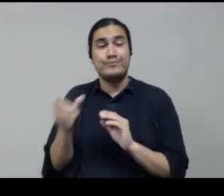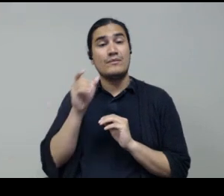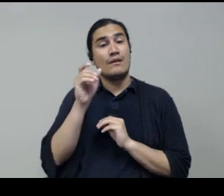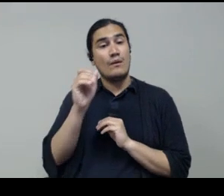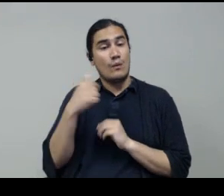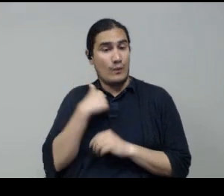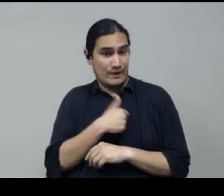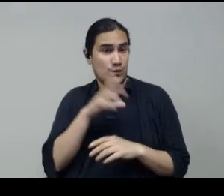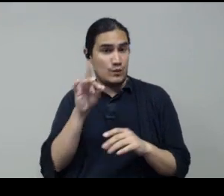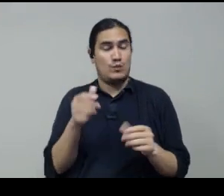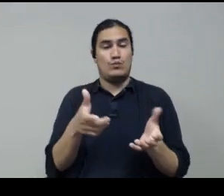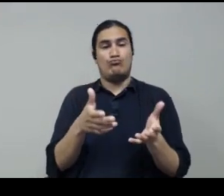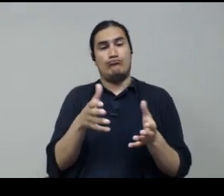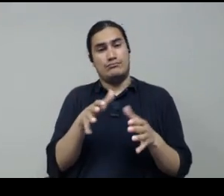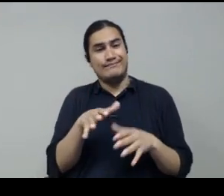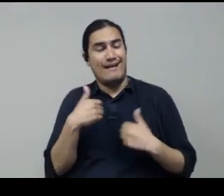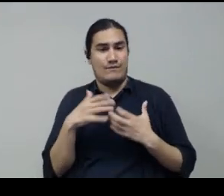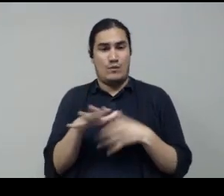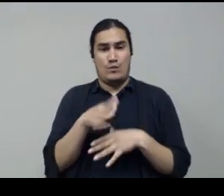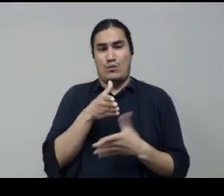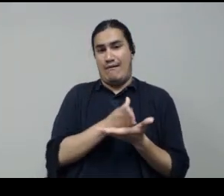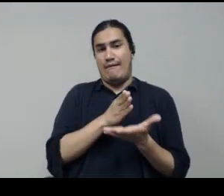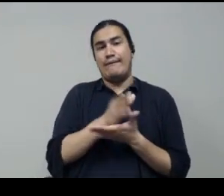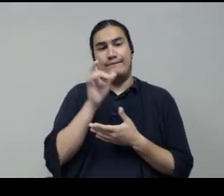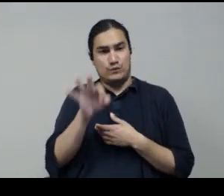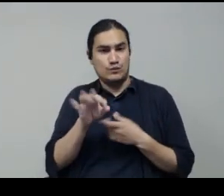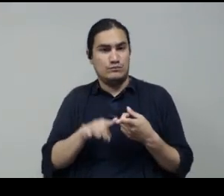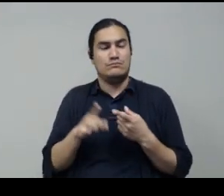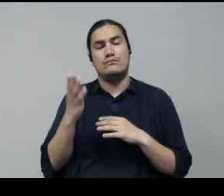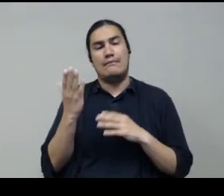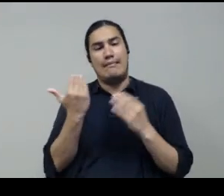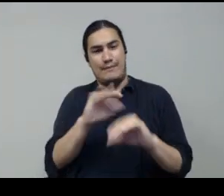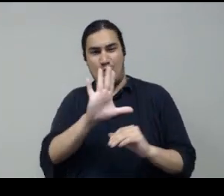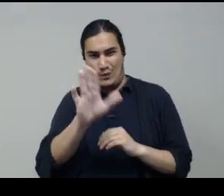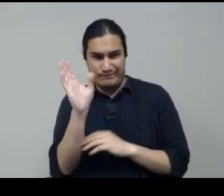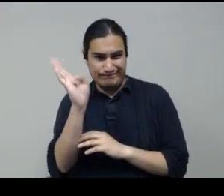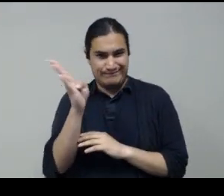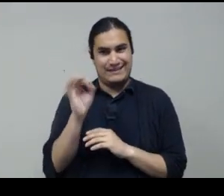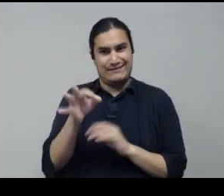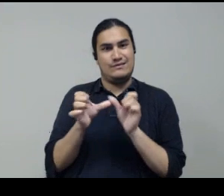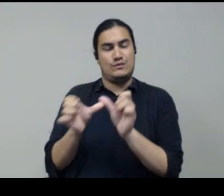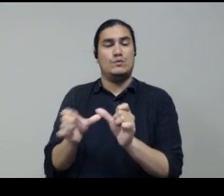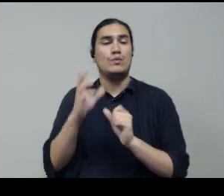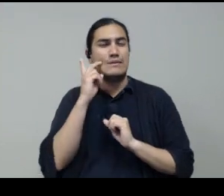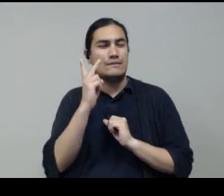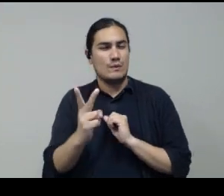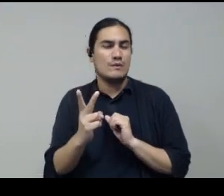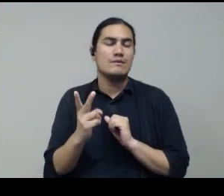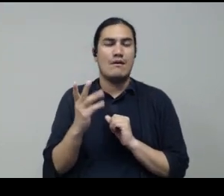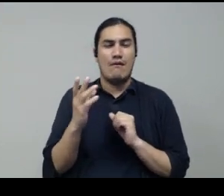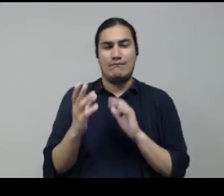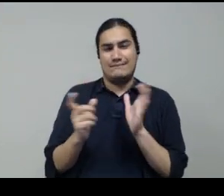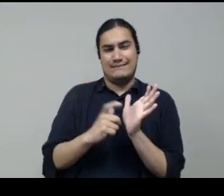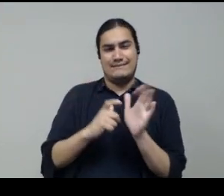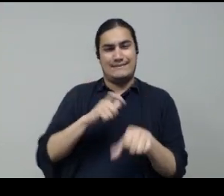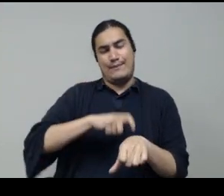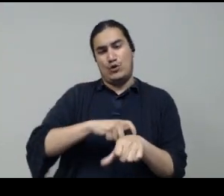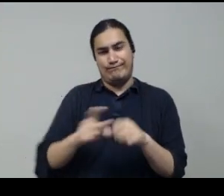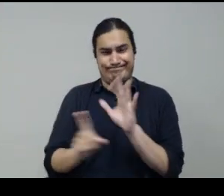right to limit comments to 1 minute if needed. You will see a timer on your screen when your comments begin, showing you how much time you have